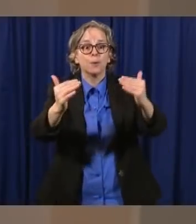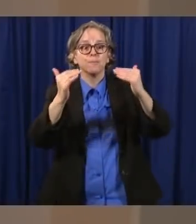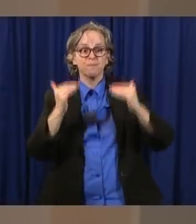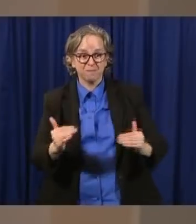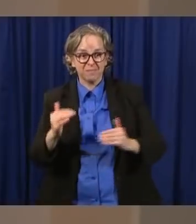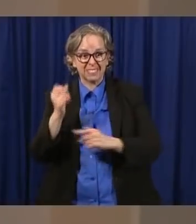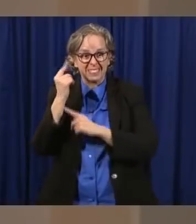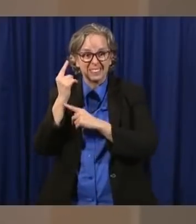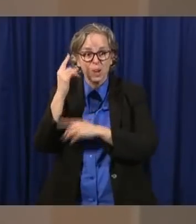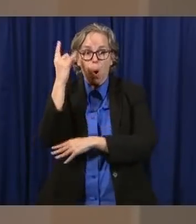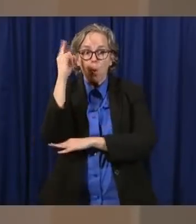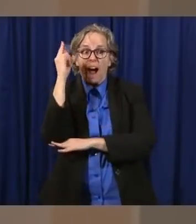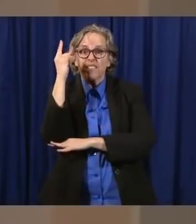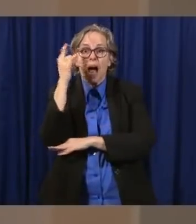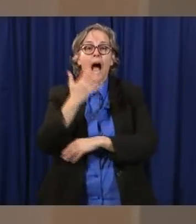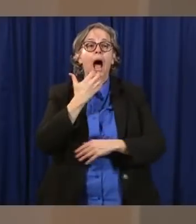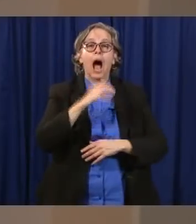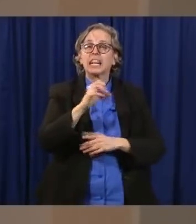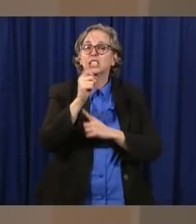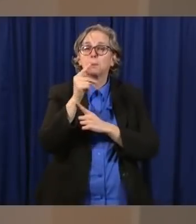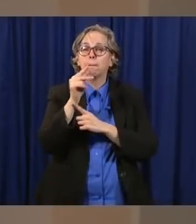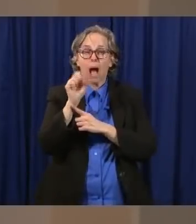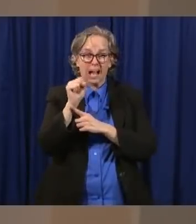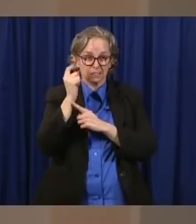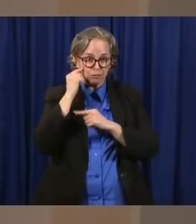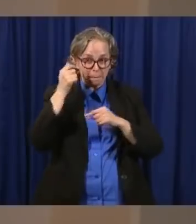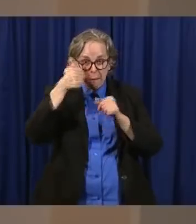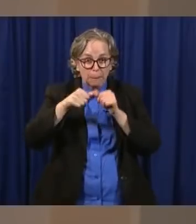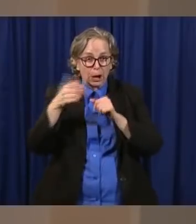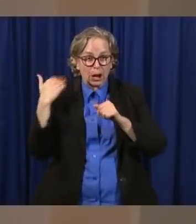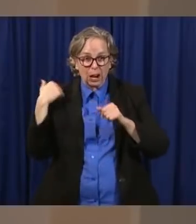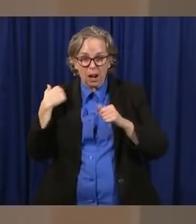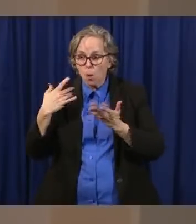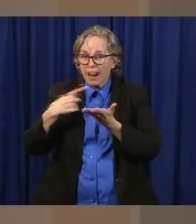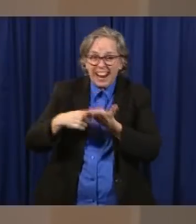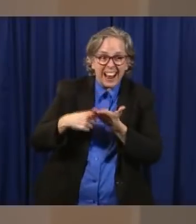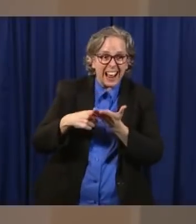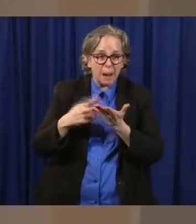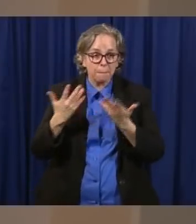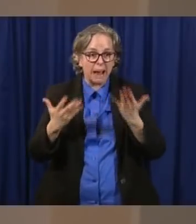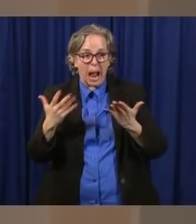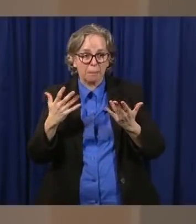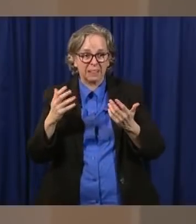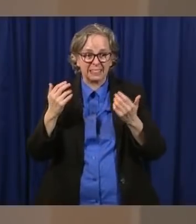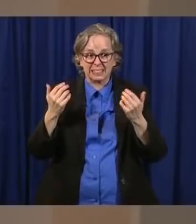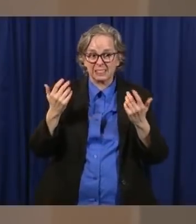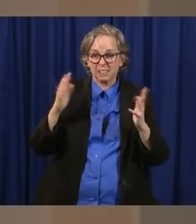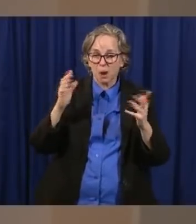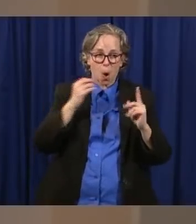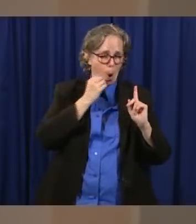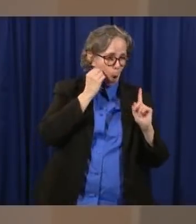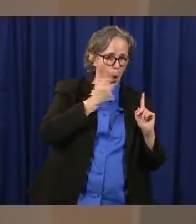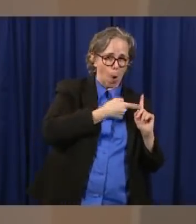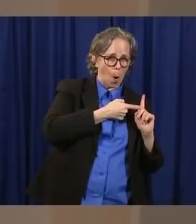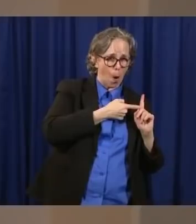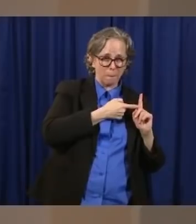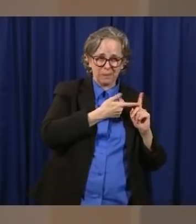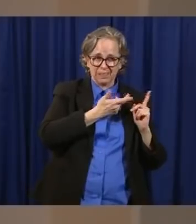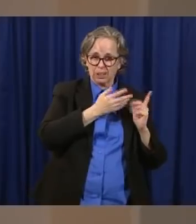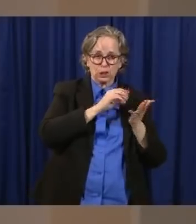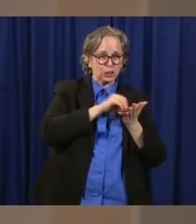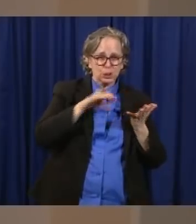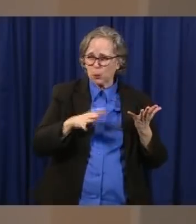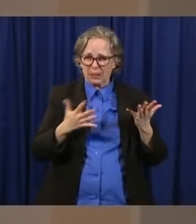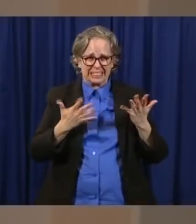be working from home. You may have a student, and you may live somewhere where you don't have great internet access. You may be burning